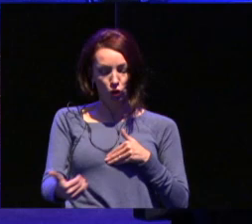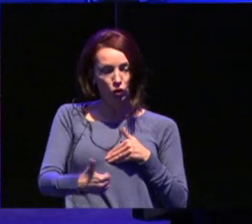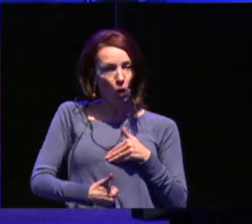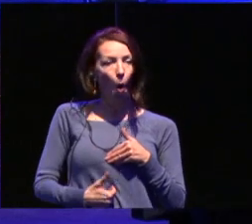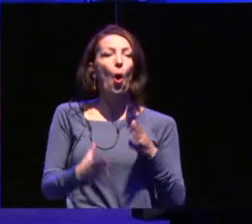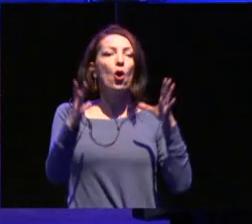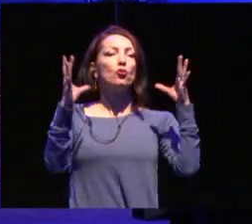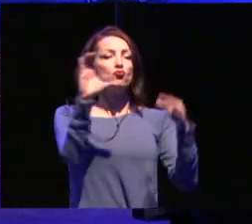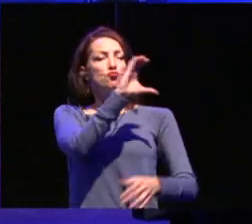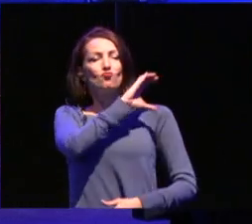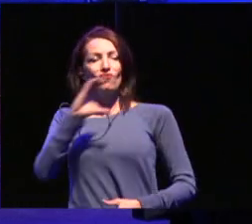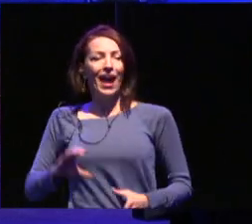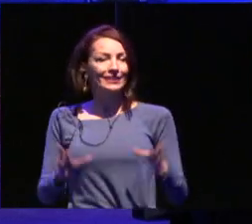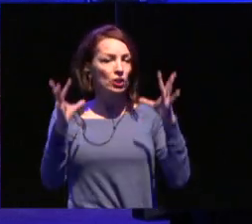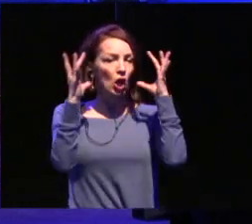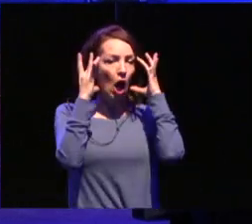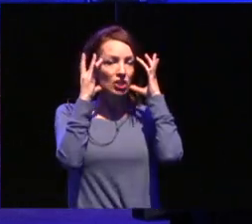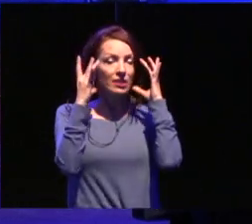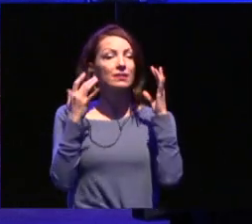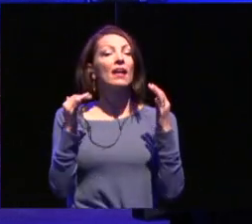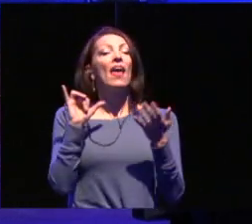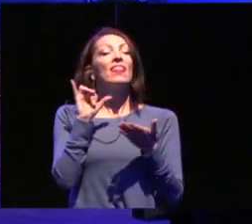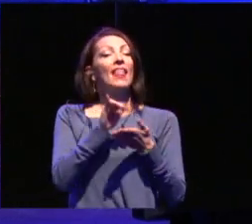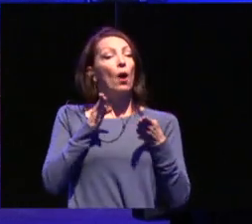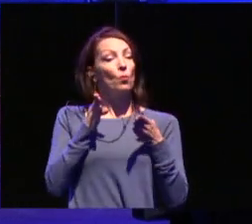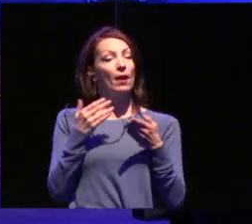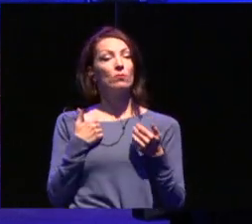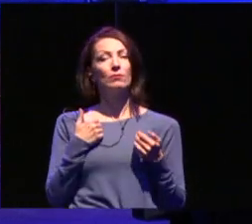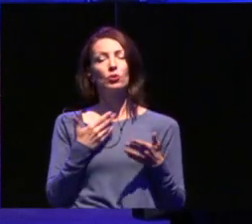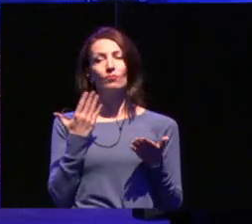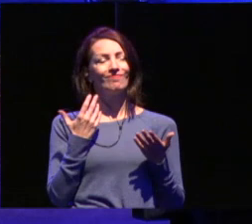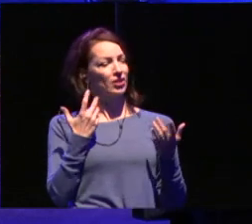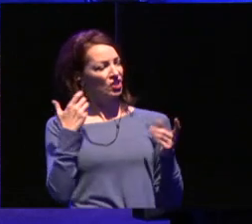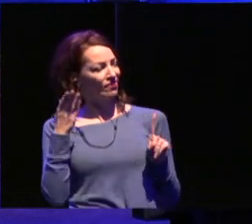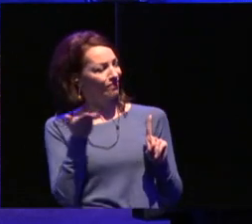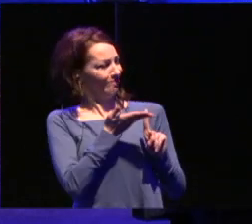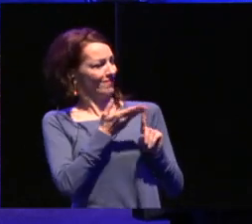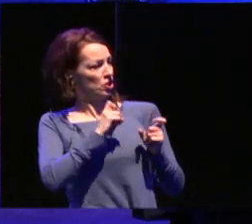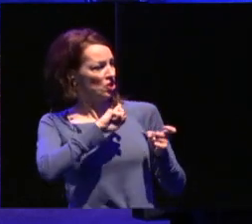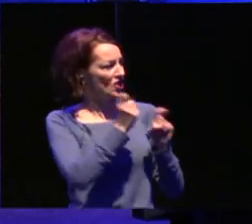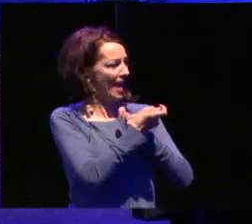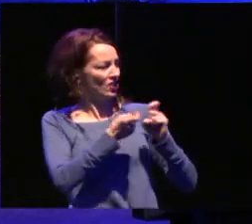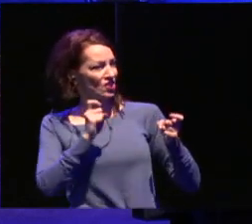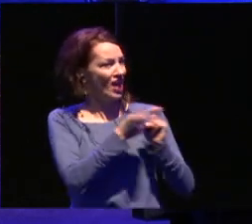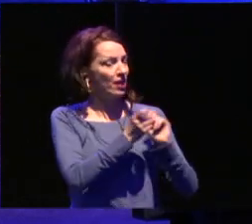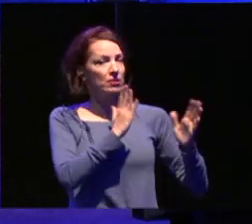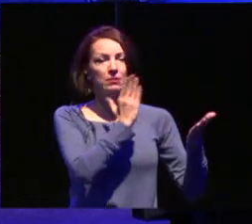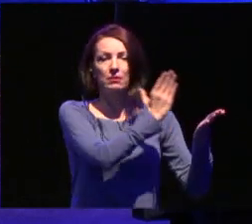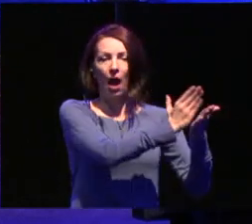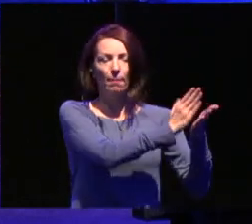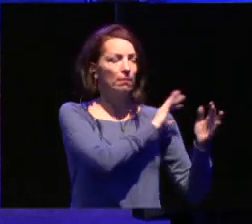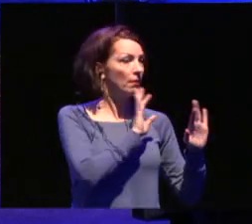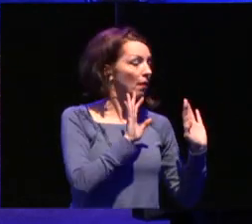Christ consciousness. And in that same sense, when you stop trying to change other people, you can look out in the world